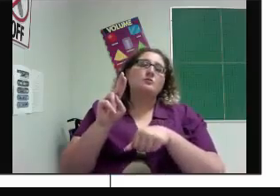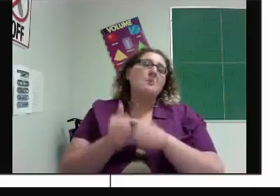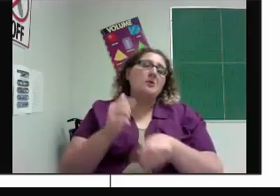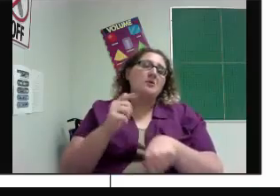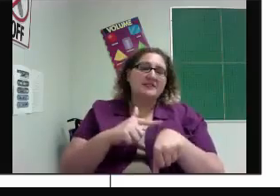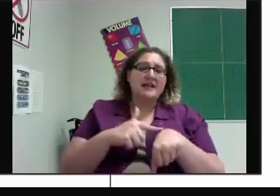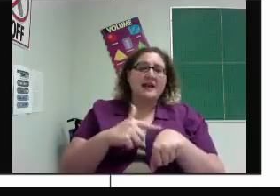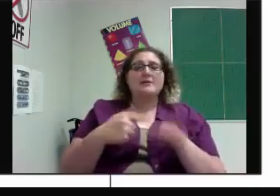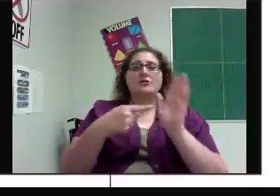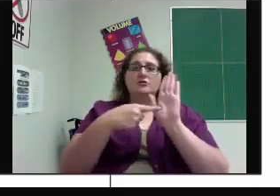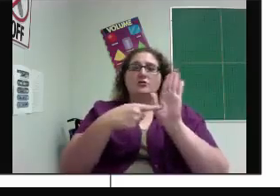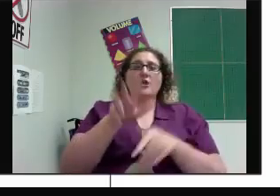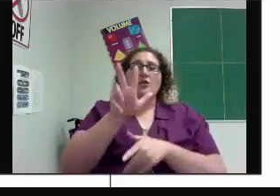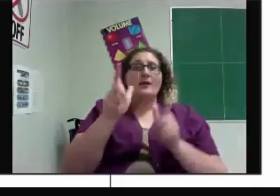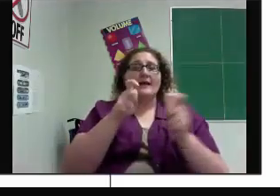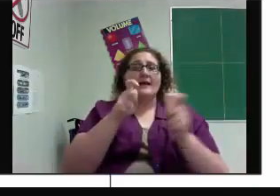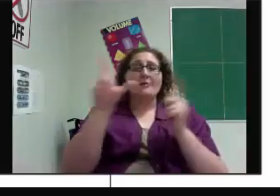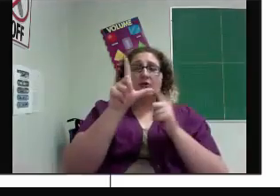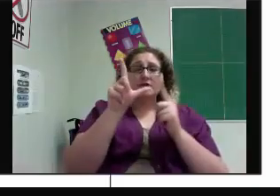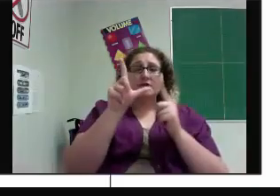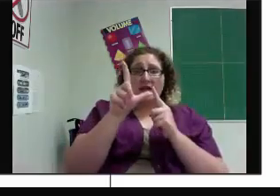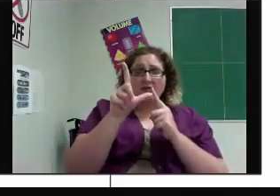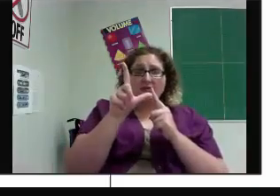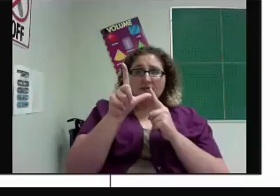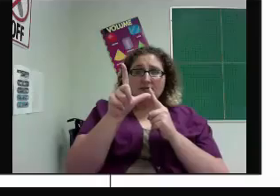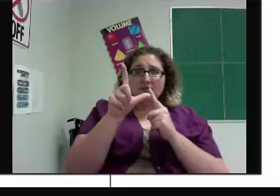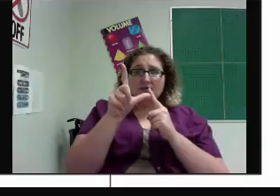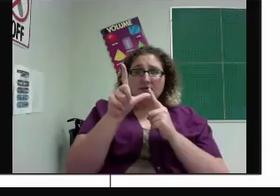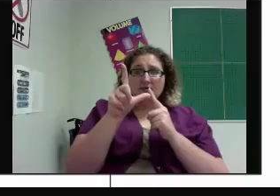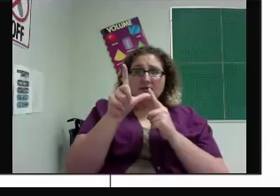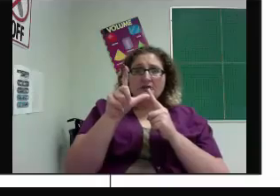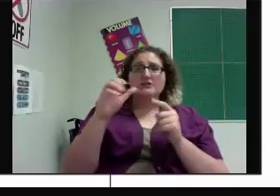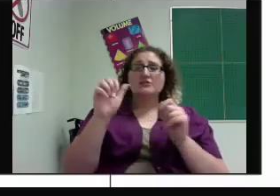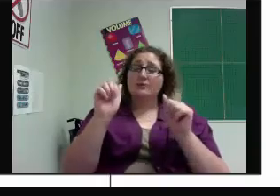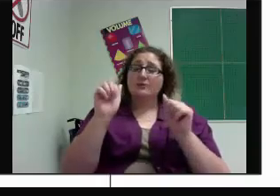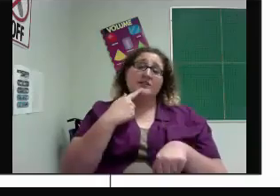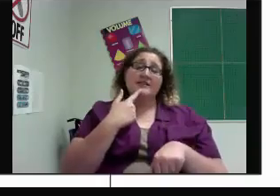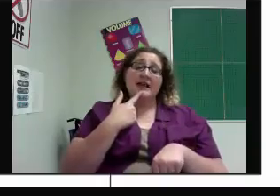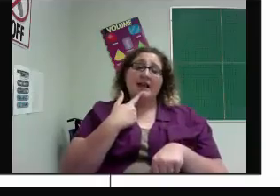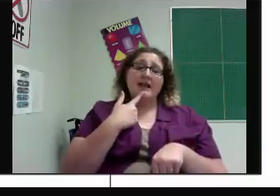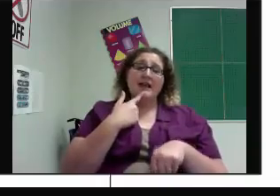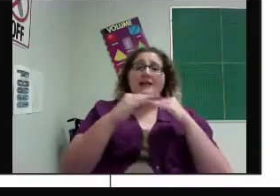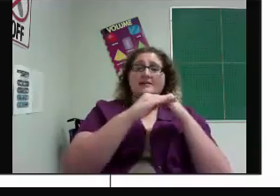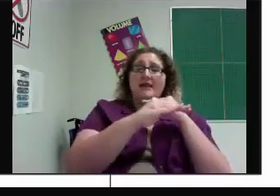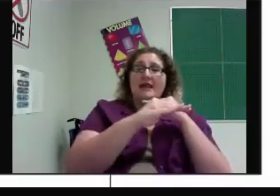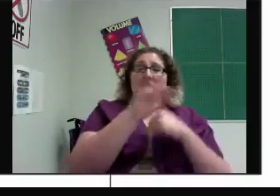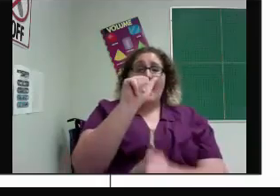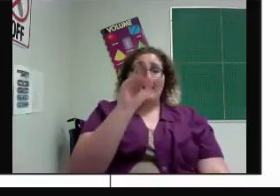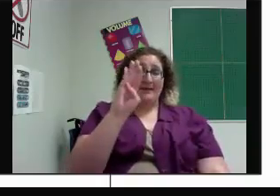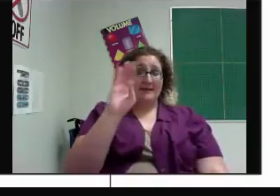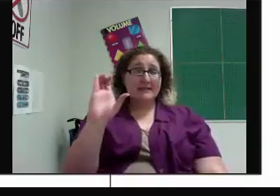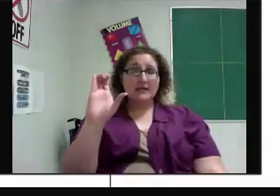3 capital letters because that's 3 points on the plane. So we can say that it's plane